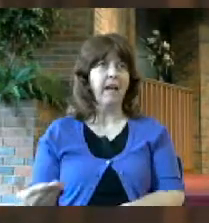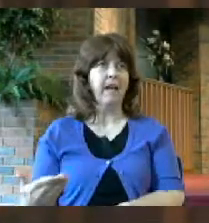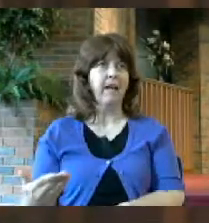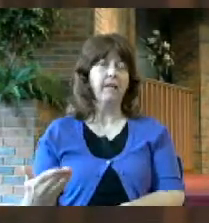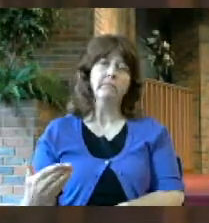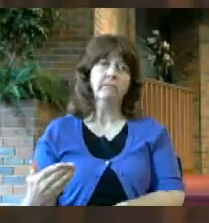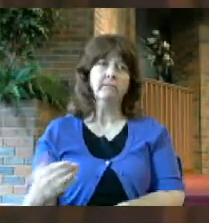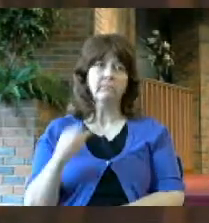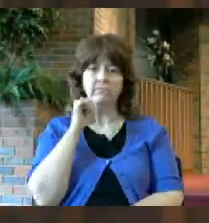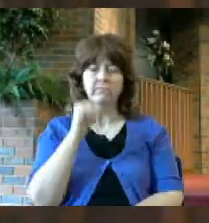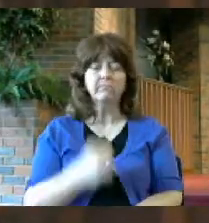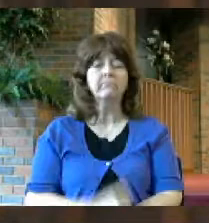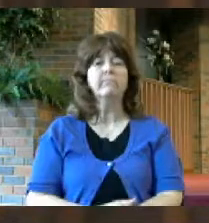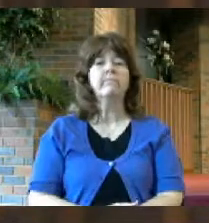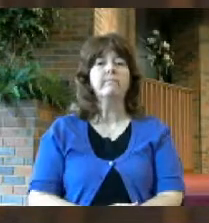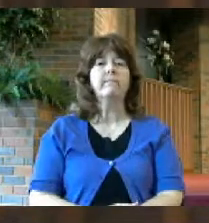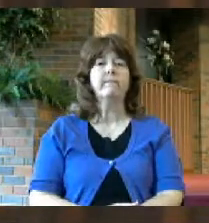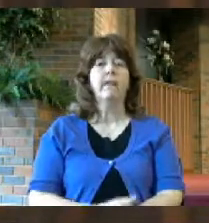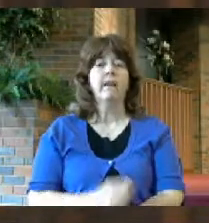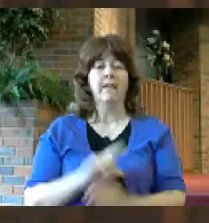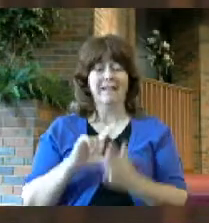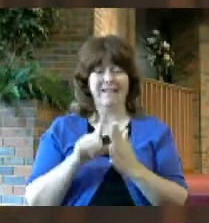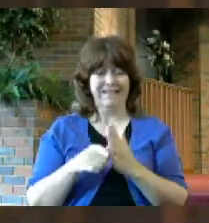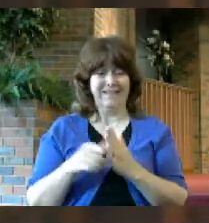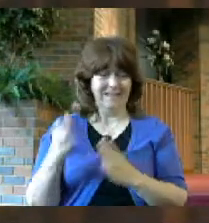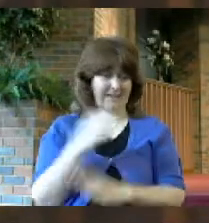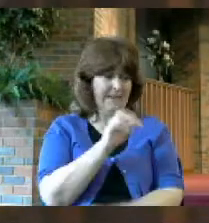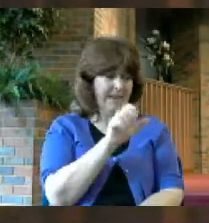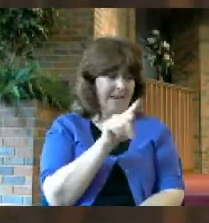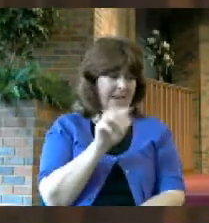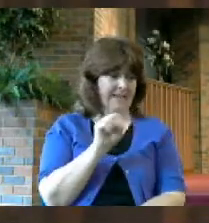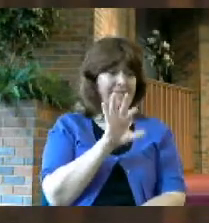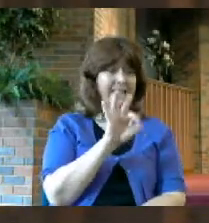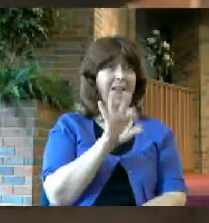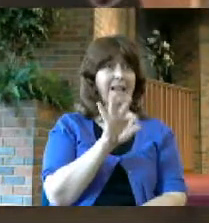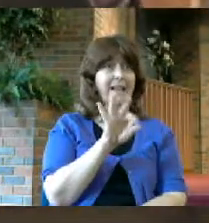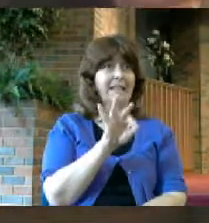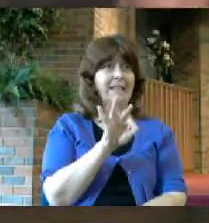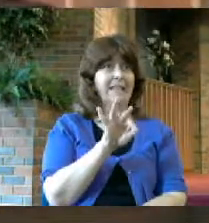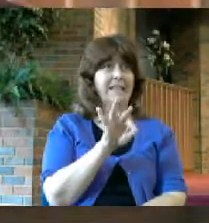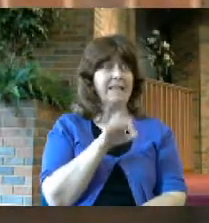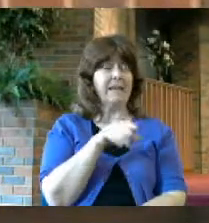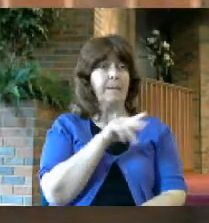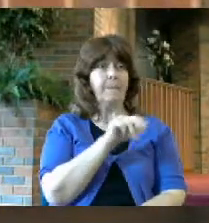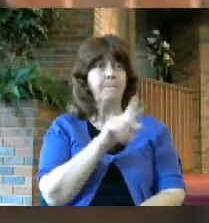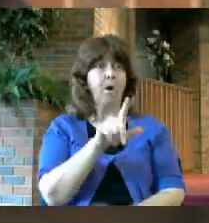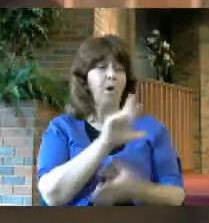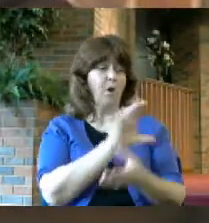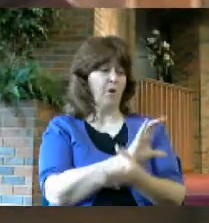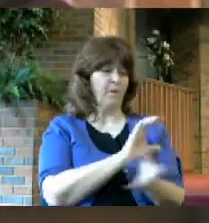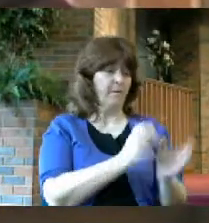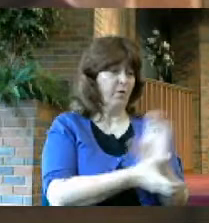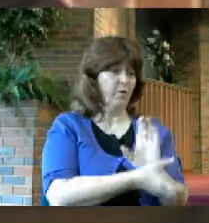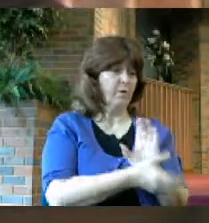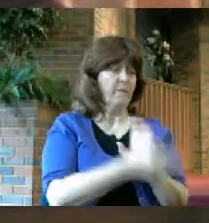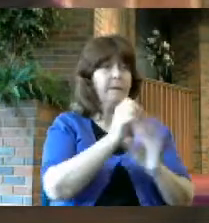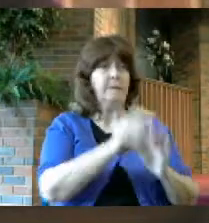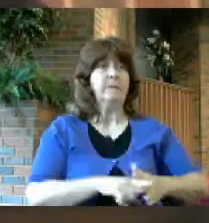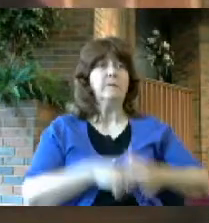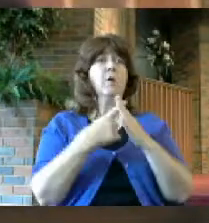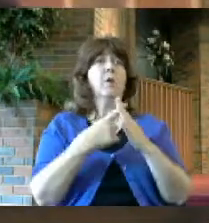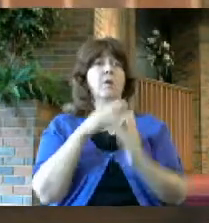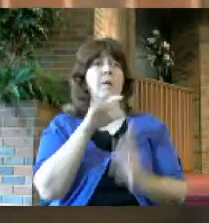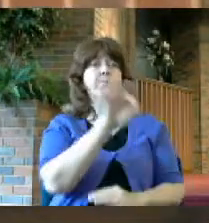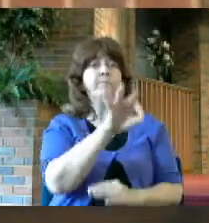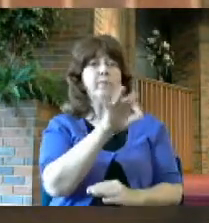shortly after Paul is converted, and he begins immediately to preach Jesus as Christ, and the people living in that town